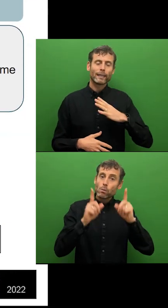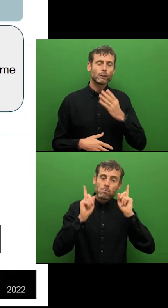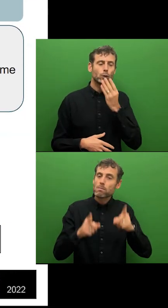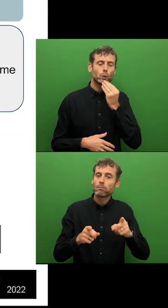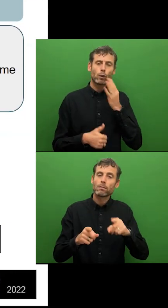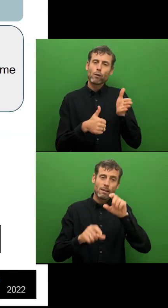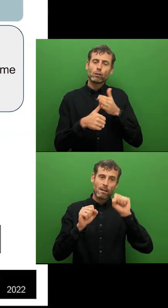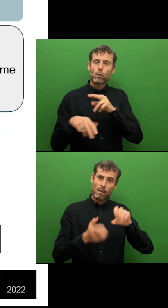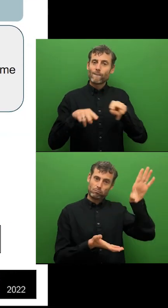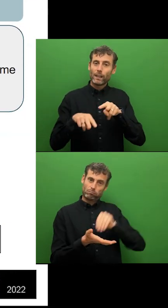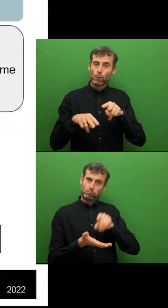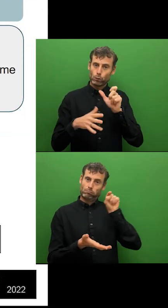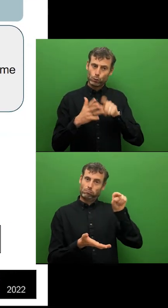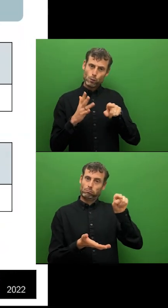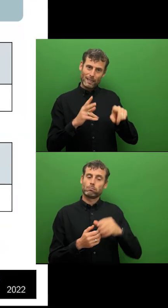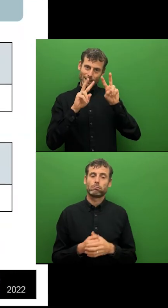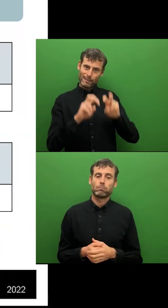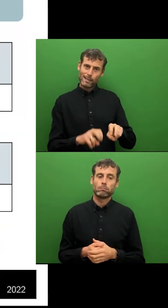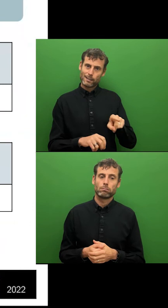run this baseline.